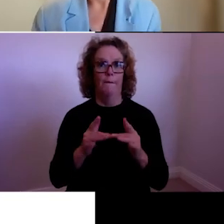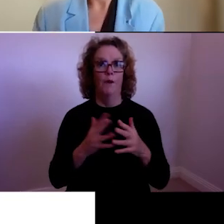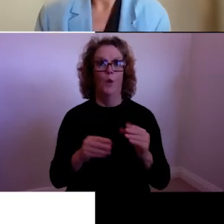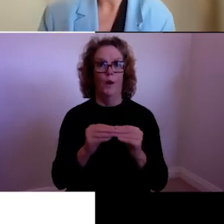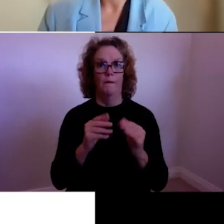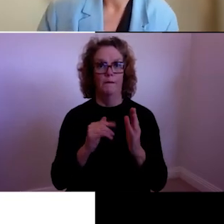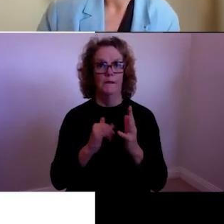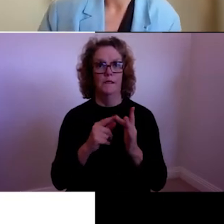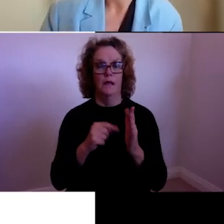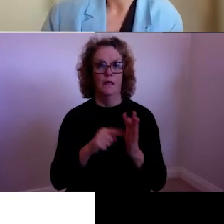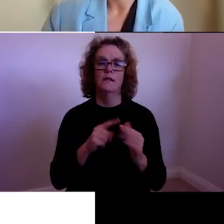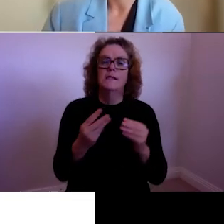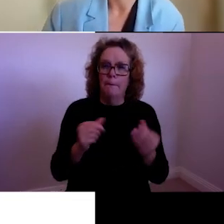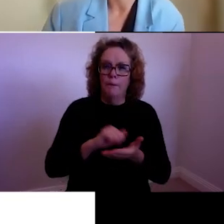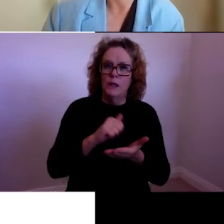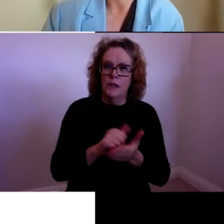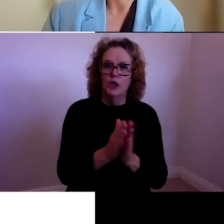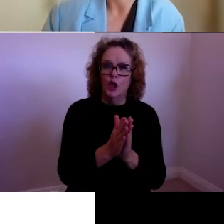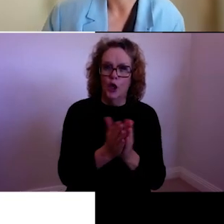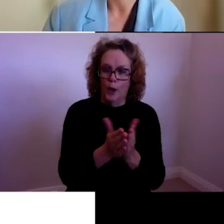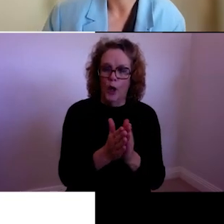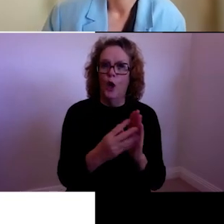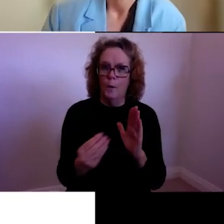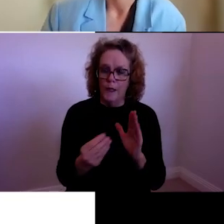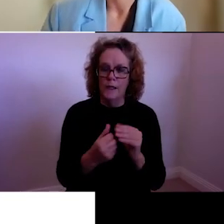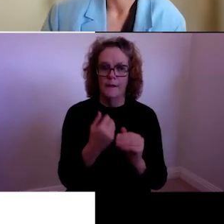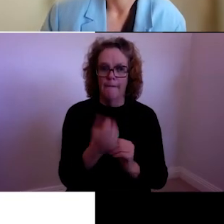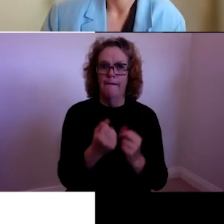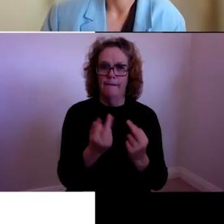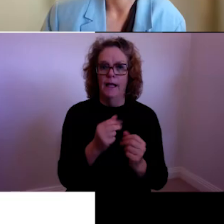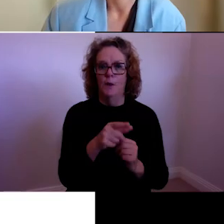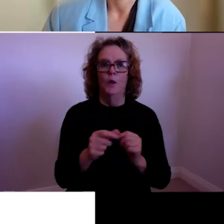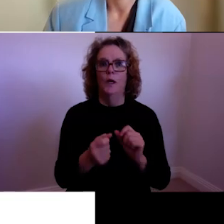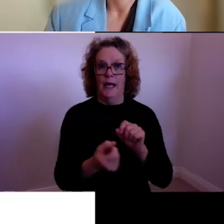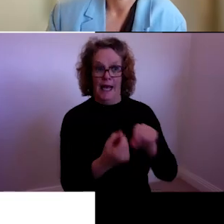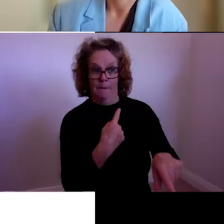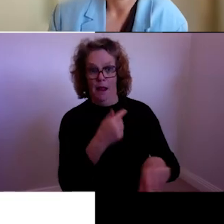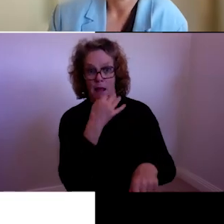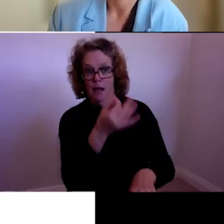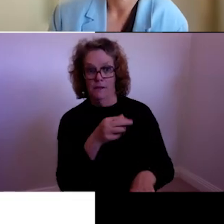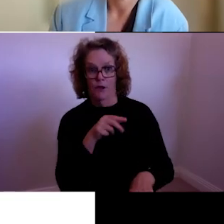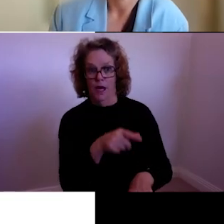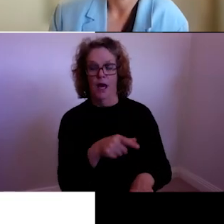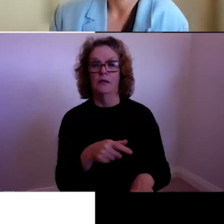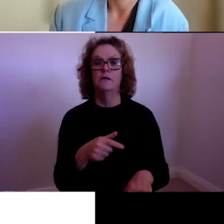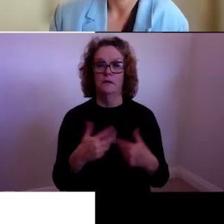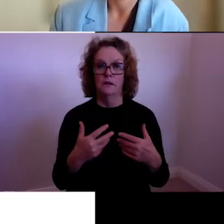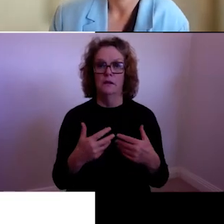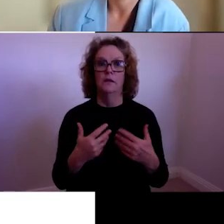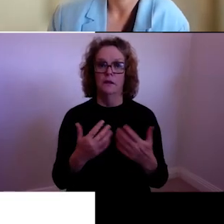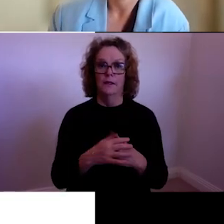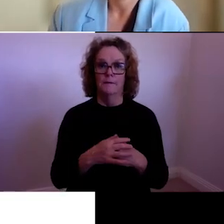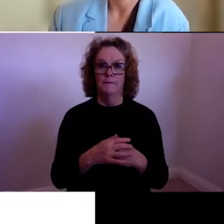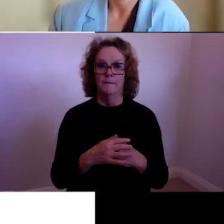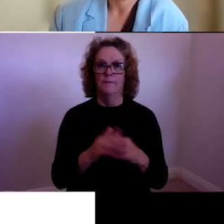printed copies are also available, and there is an email address that you can email on the website to get one of